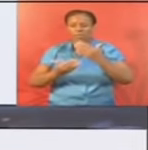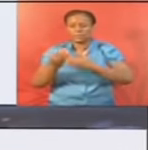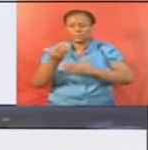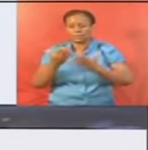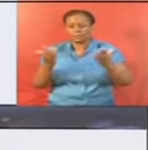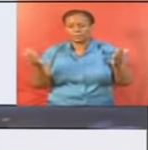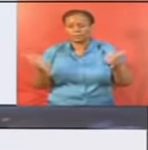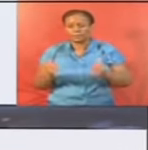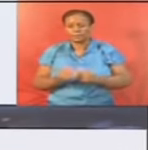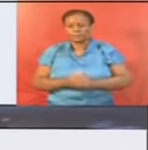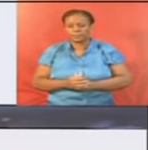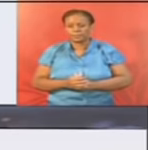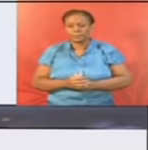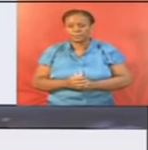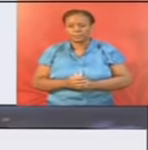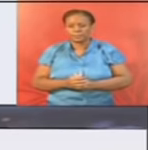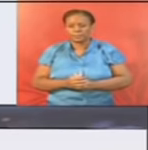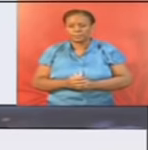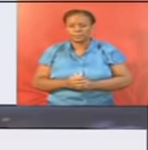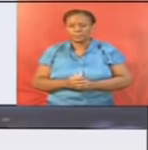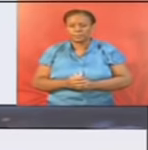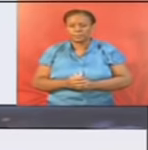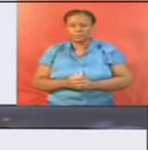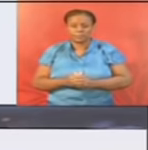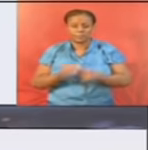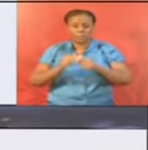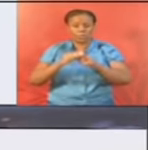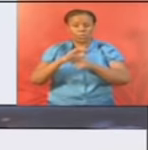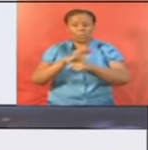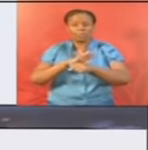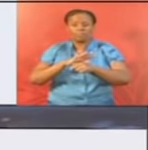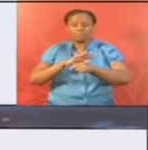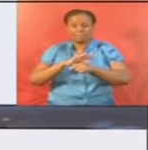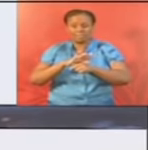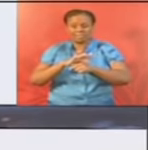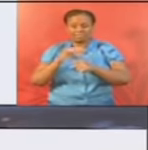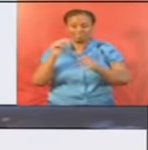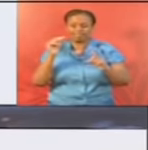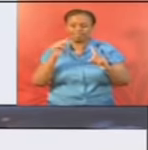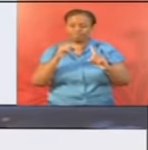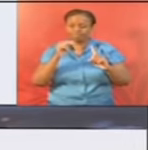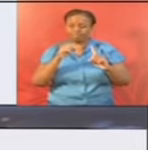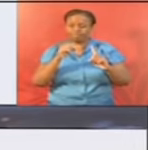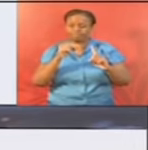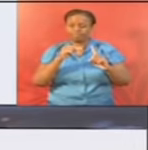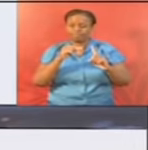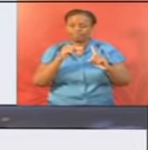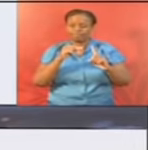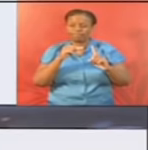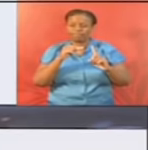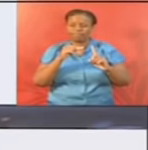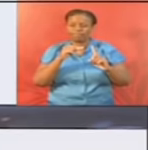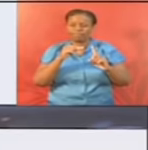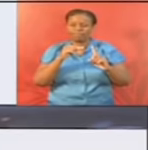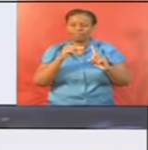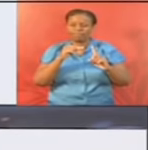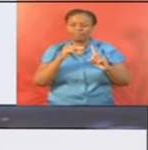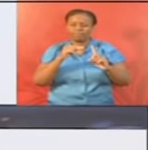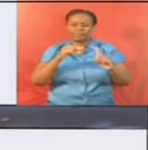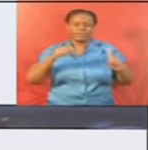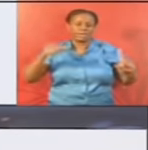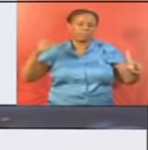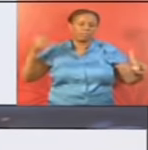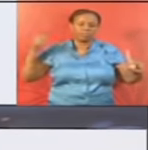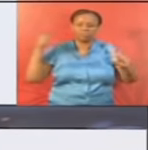The COVID-19 pandemic has had a significant economic, social, and health impact on the population, as well as